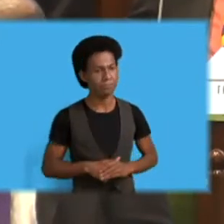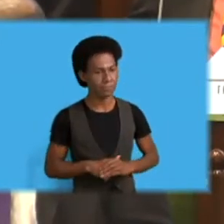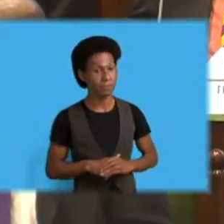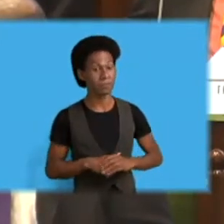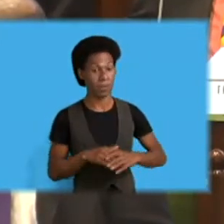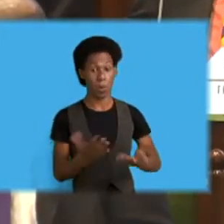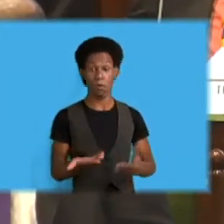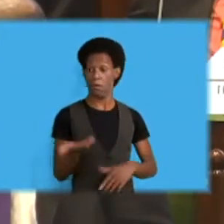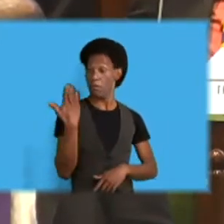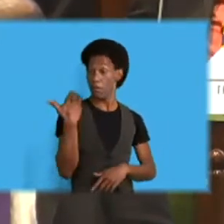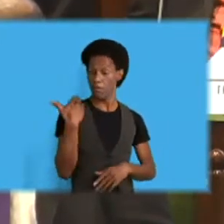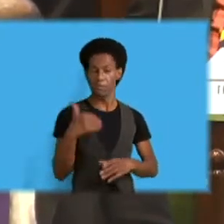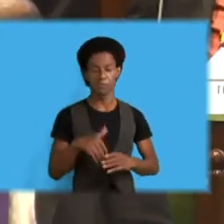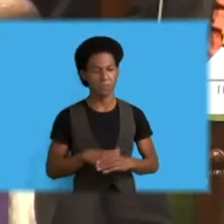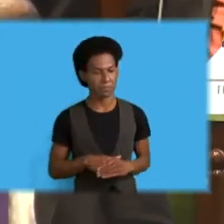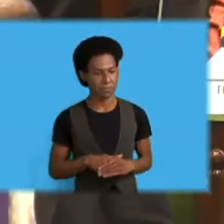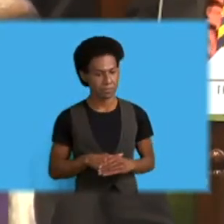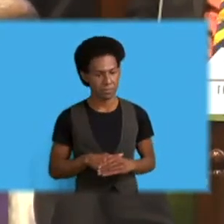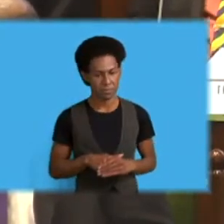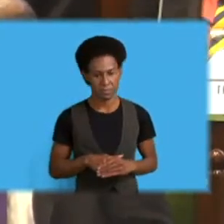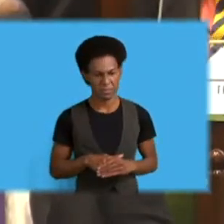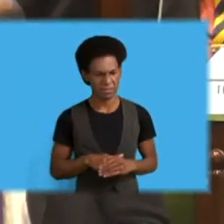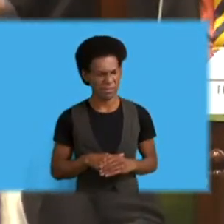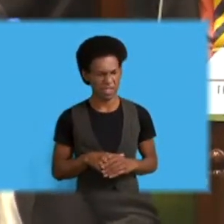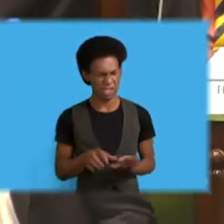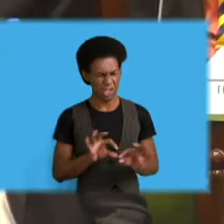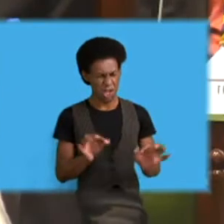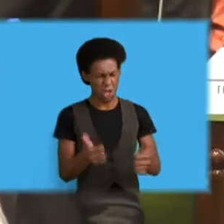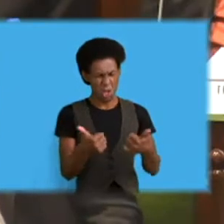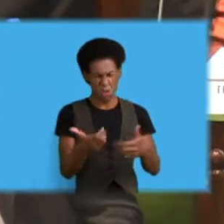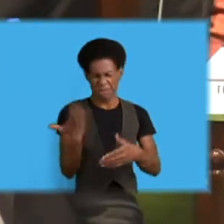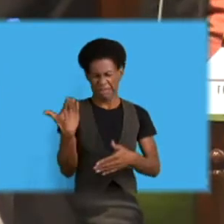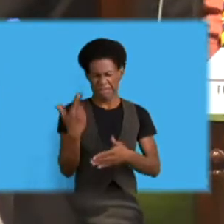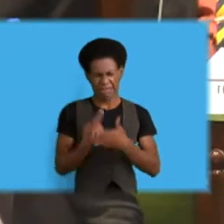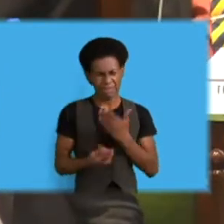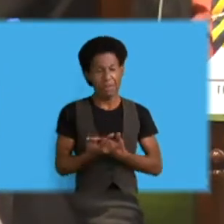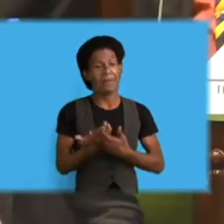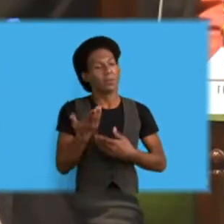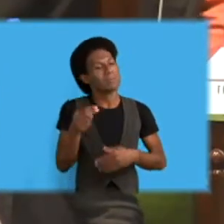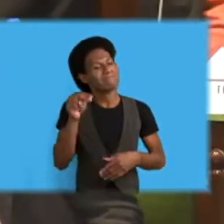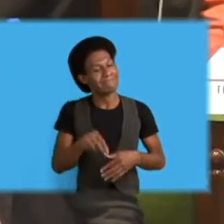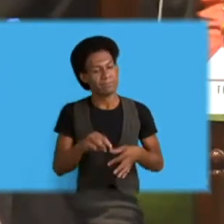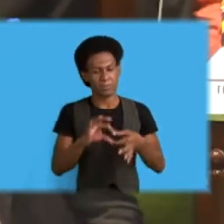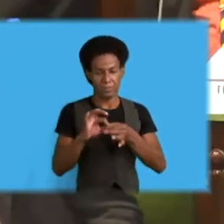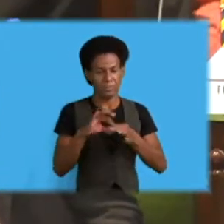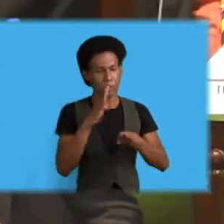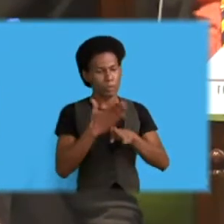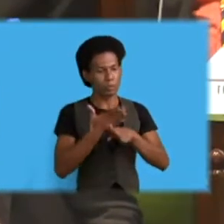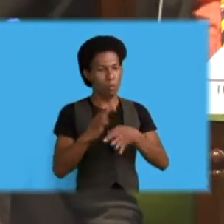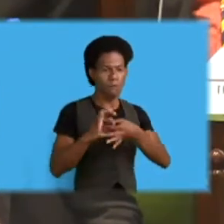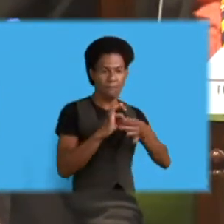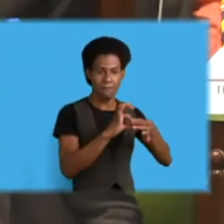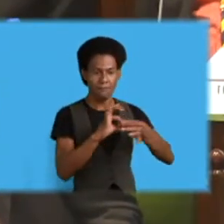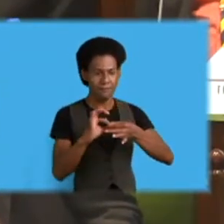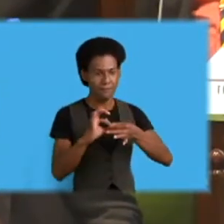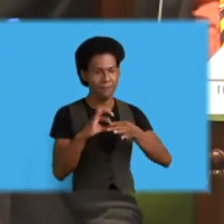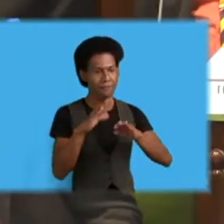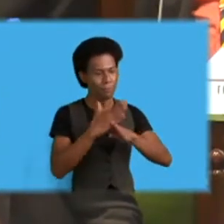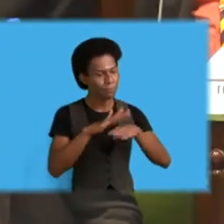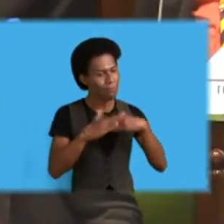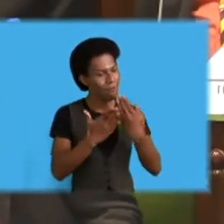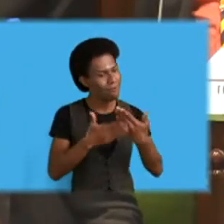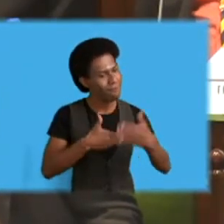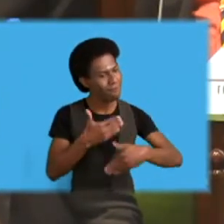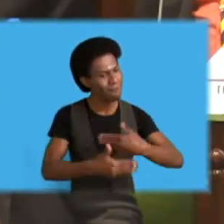the past 3 years, and replace that by a culture of cooperation and genuine partnership. Two Fijians,